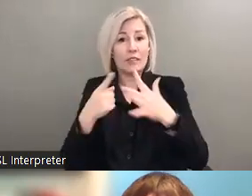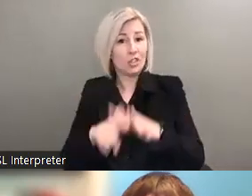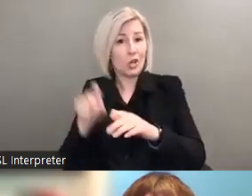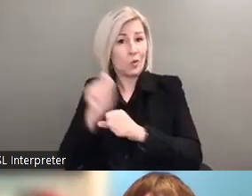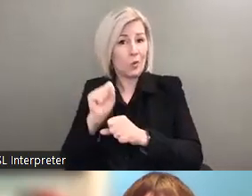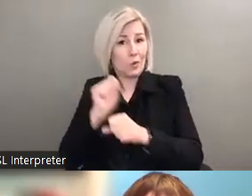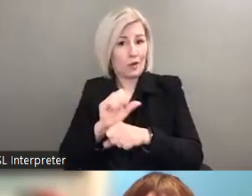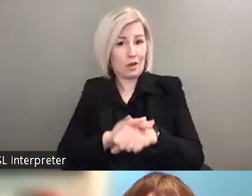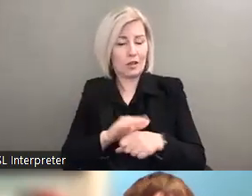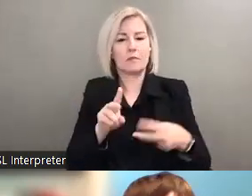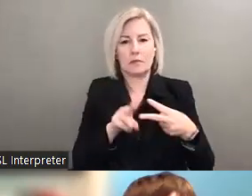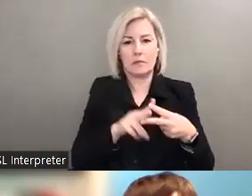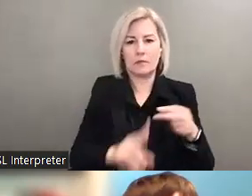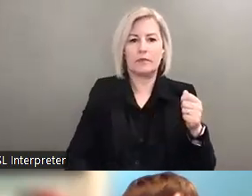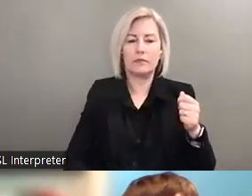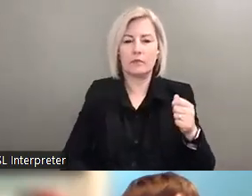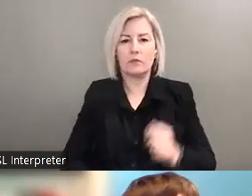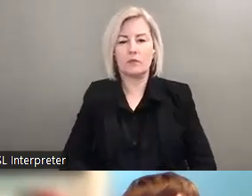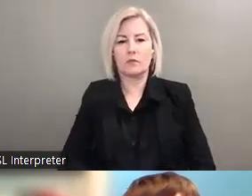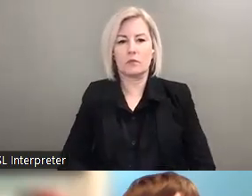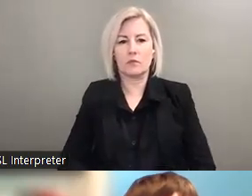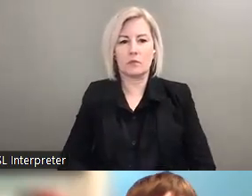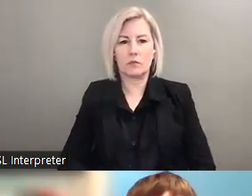I'll select ArtsCONNECT.